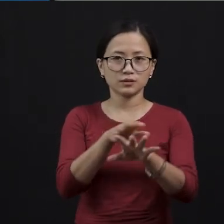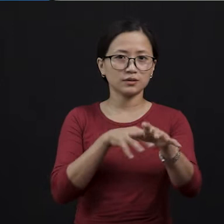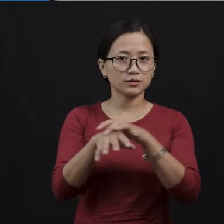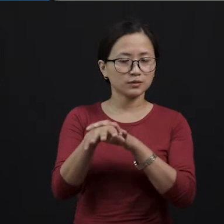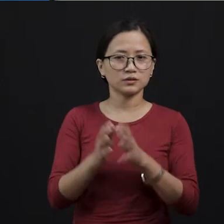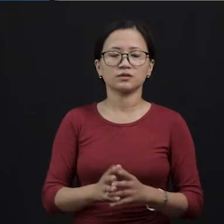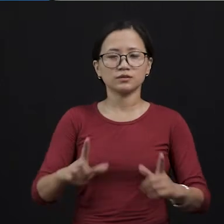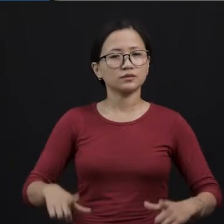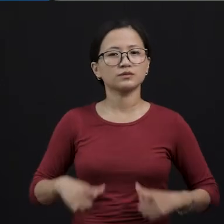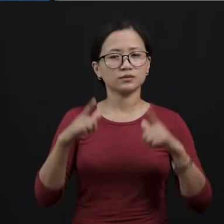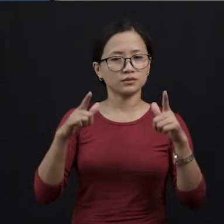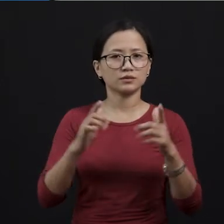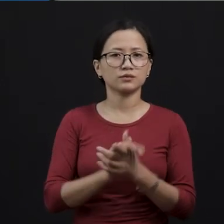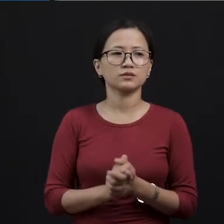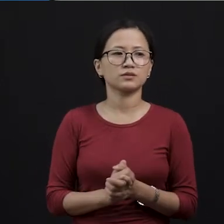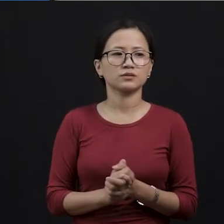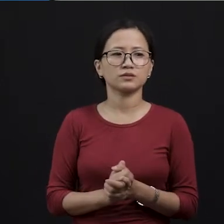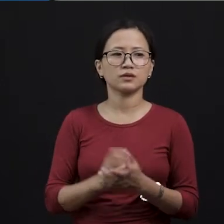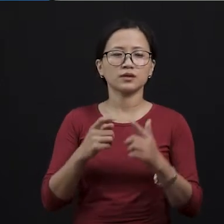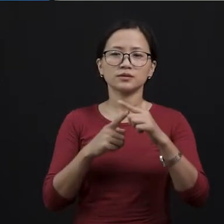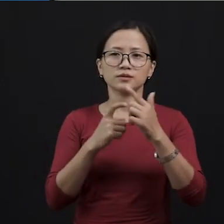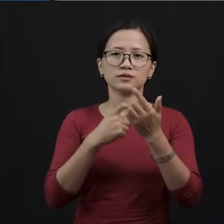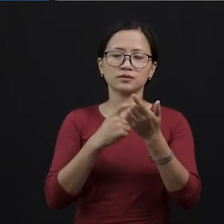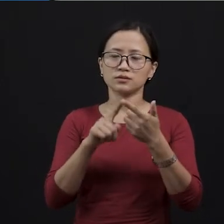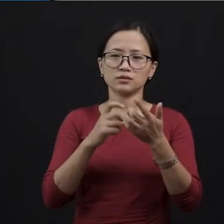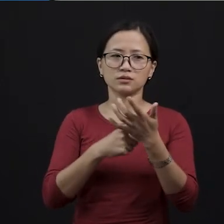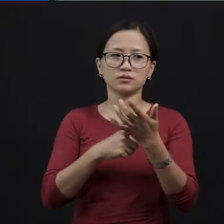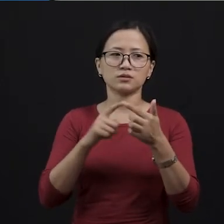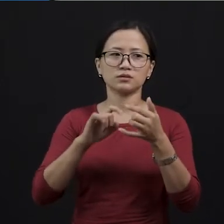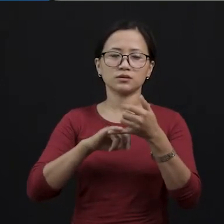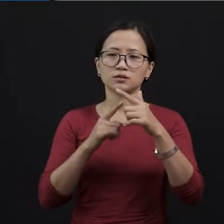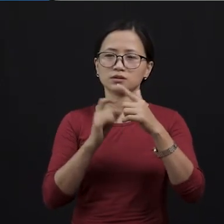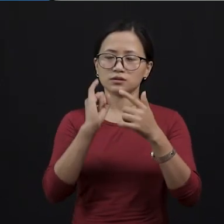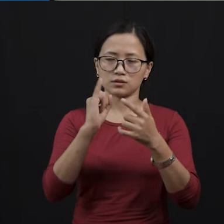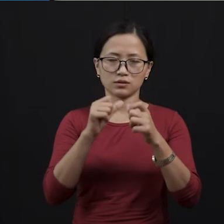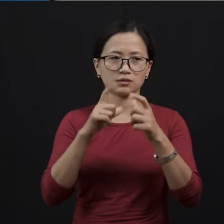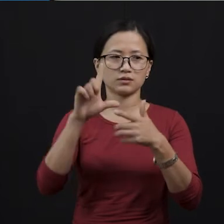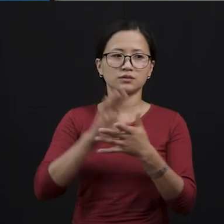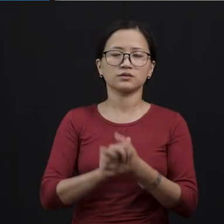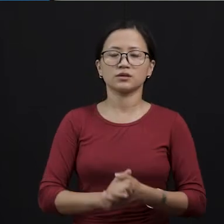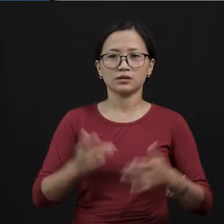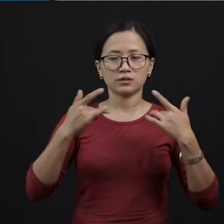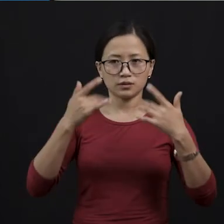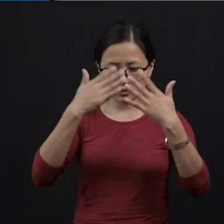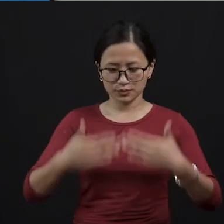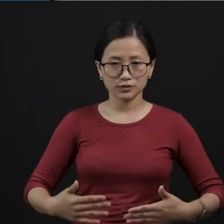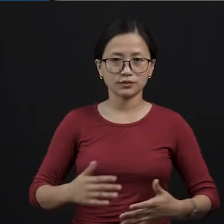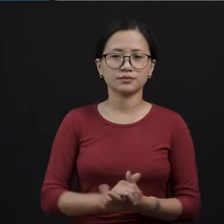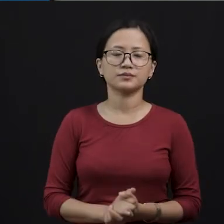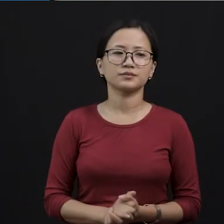land, they are known as terrestrial habitat. What, children? Terrestrial.